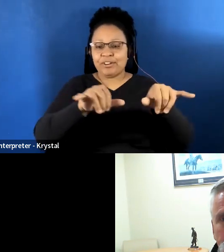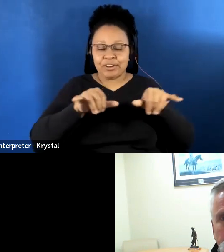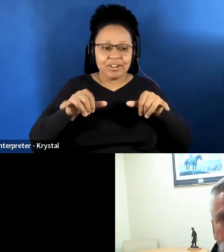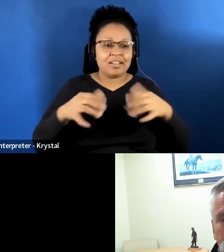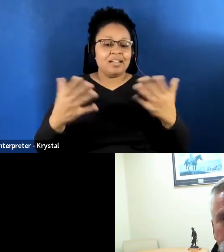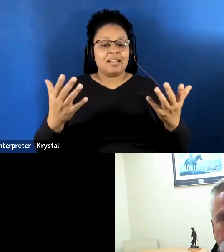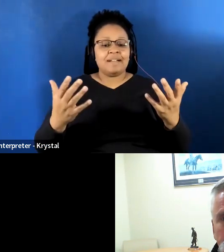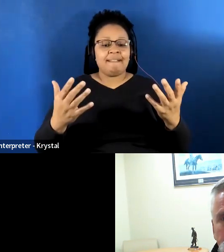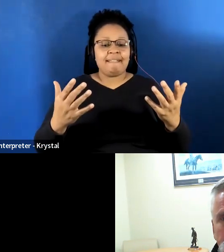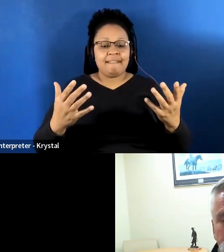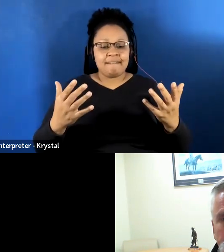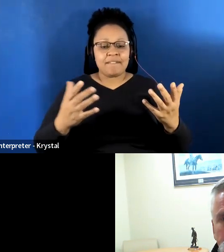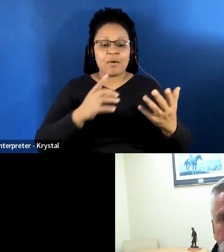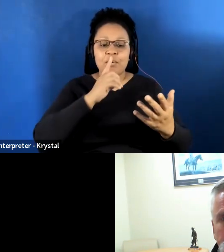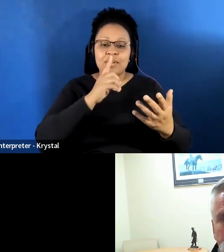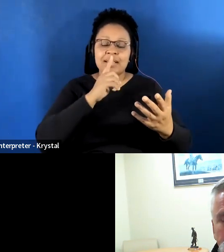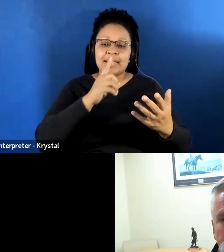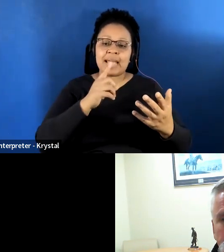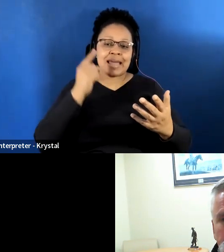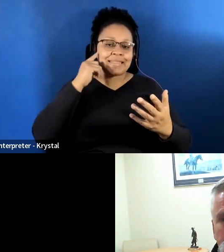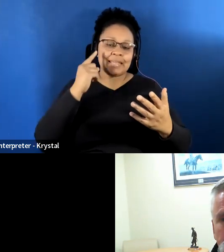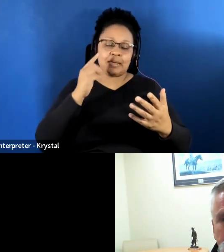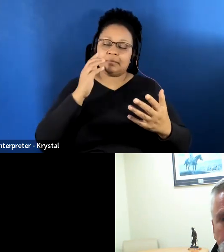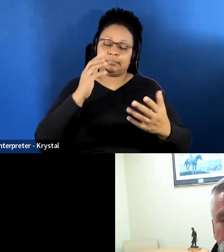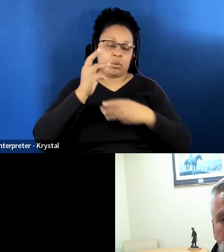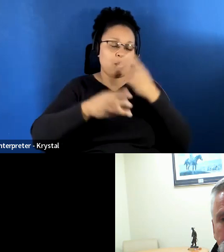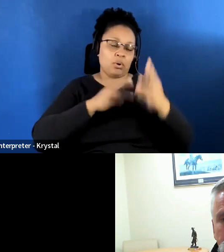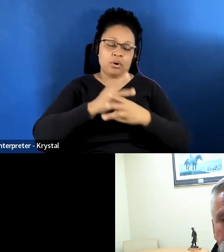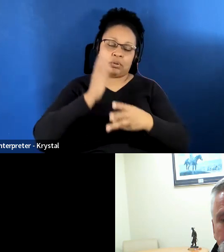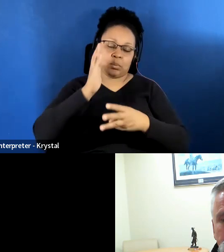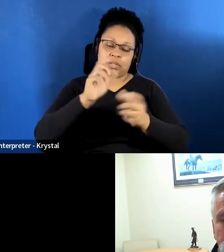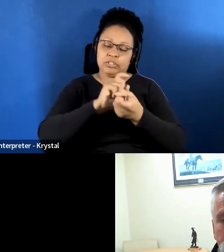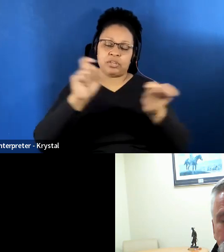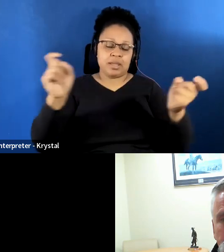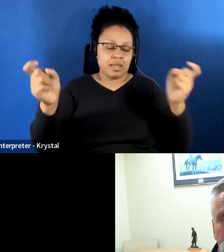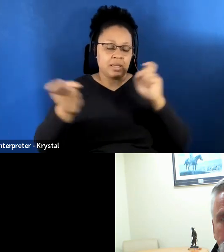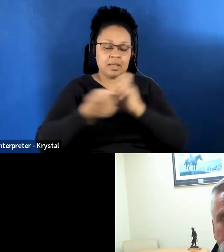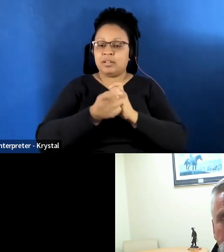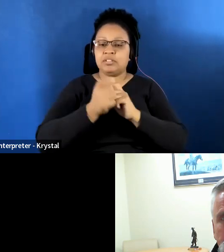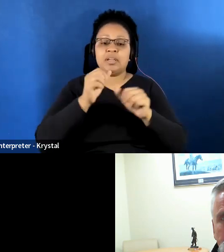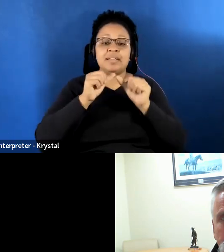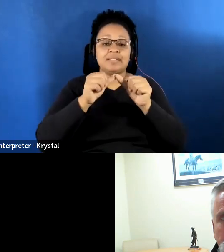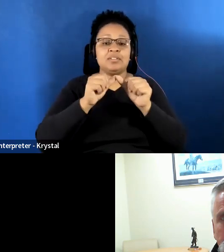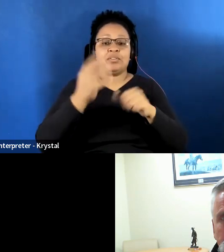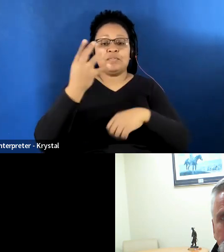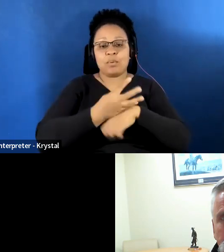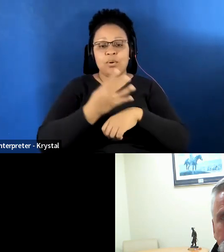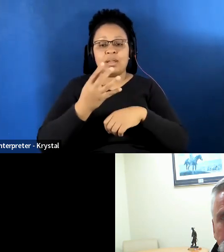so, but I think it's inevitable. I really think it's inevitable. And I think it's